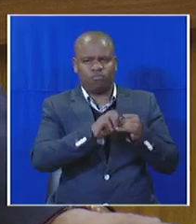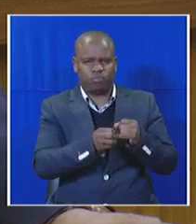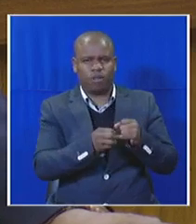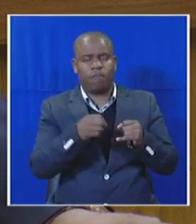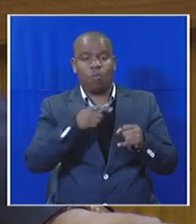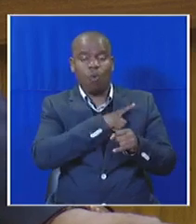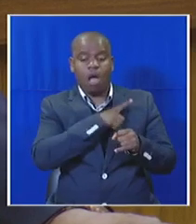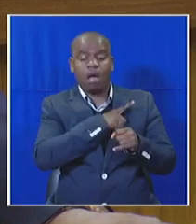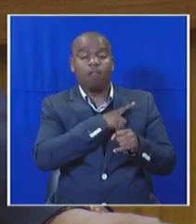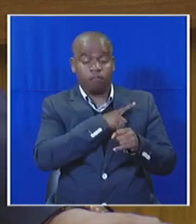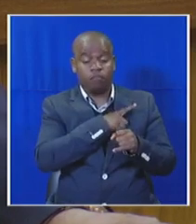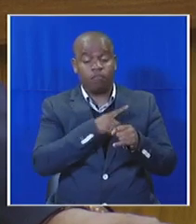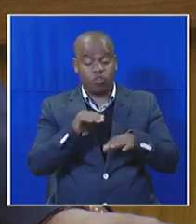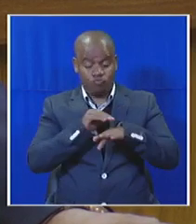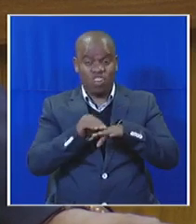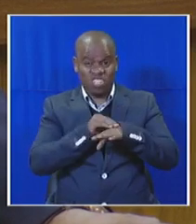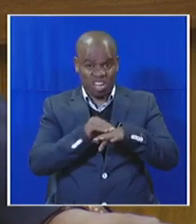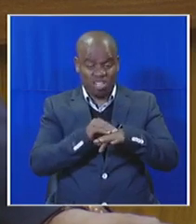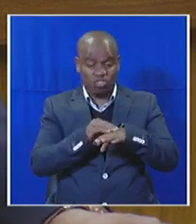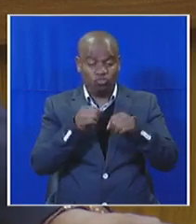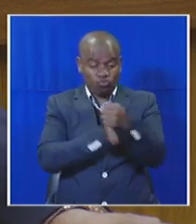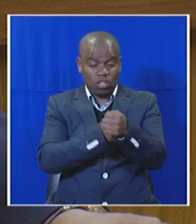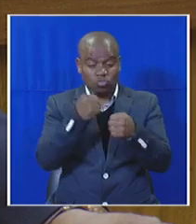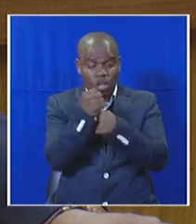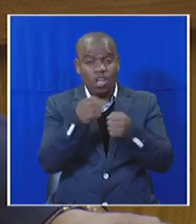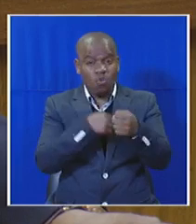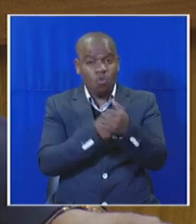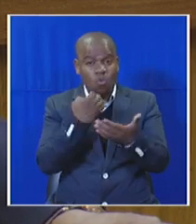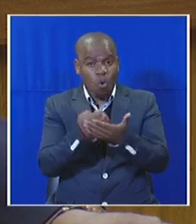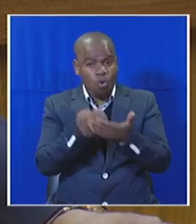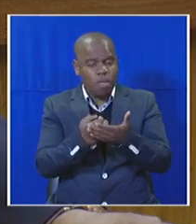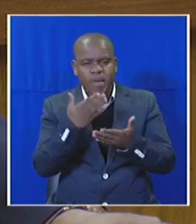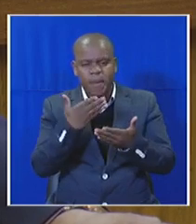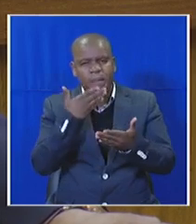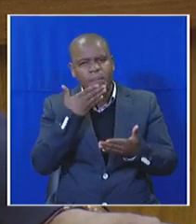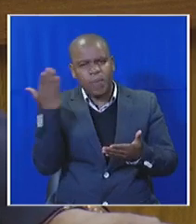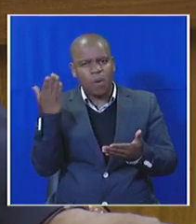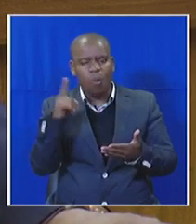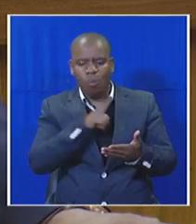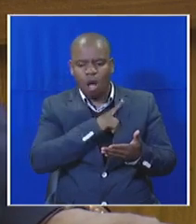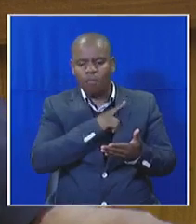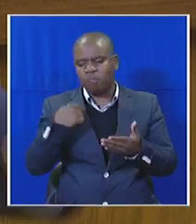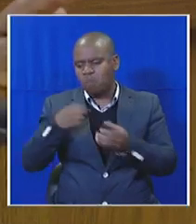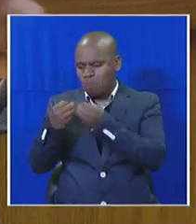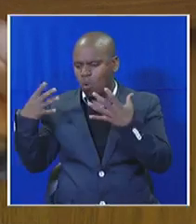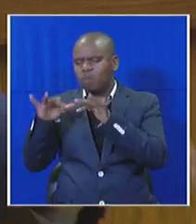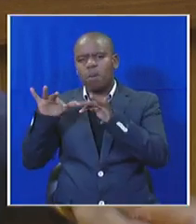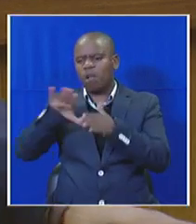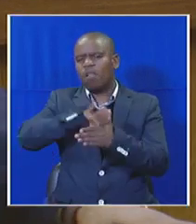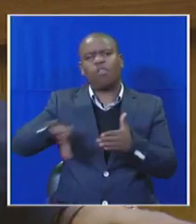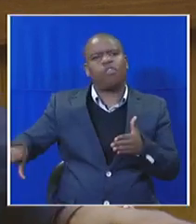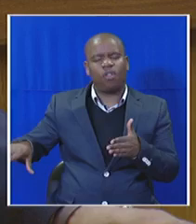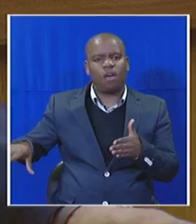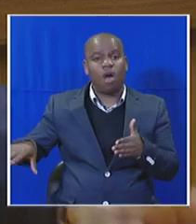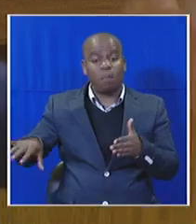racially structured economy that excluded the majority. That was the issue. That's why we've got